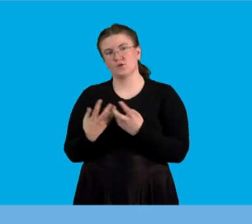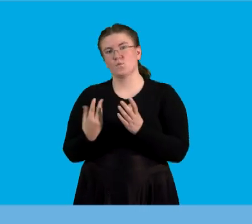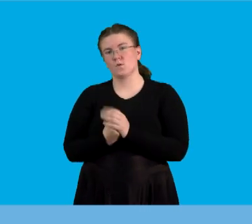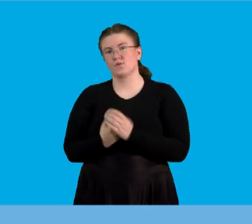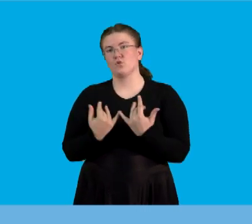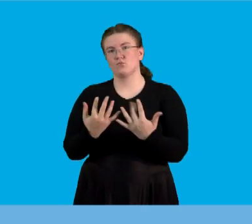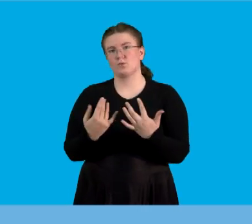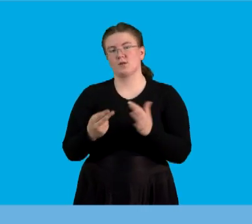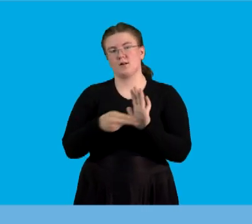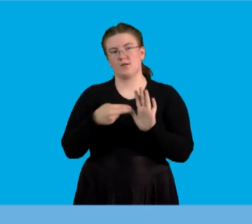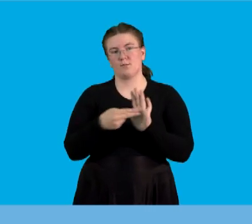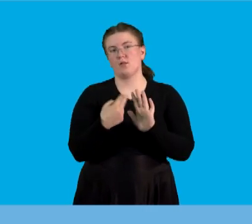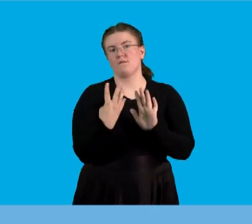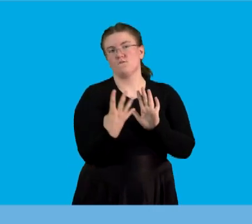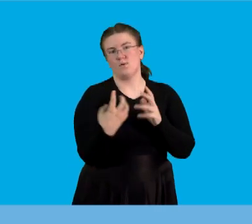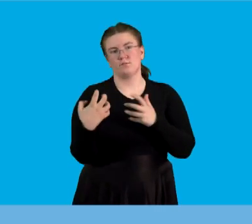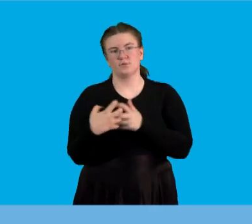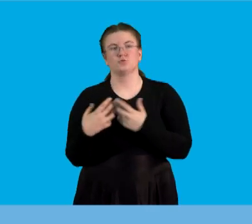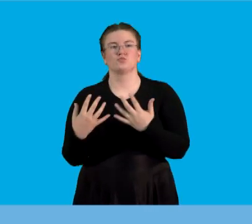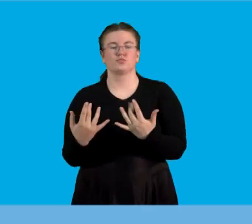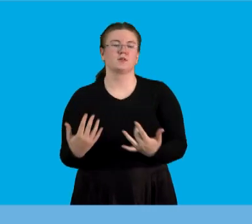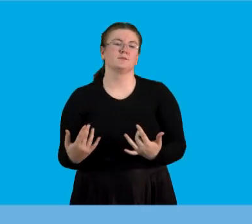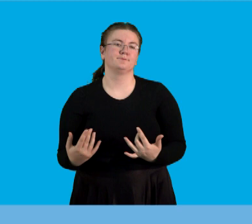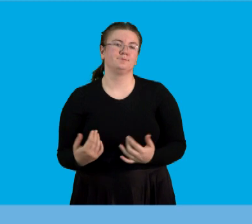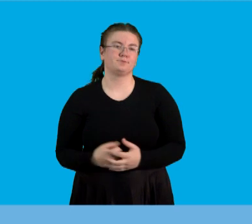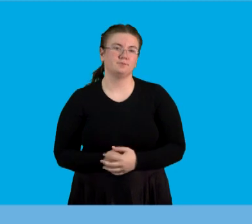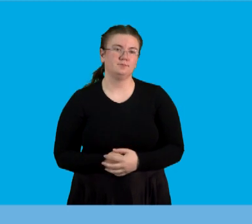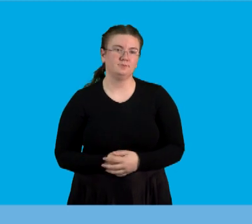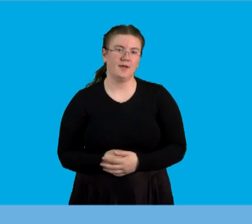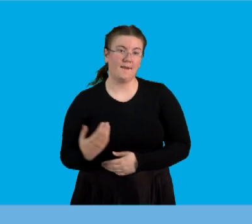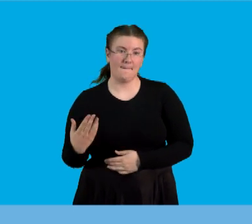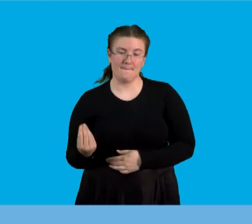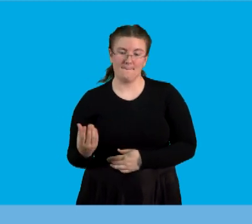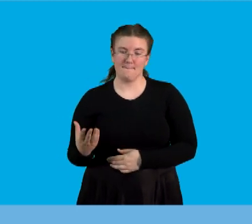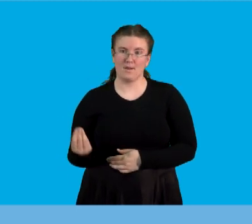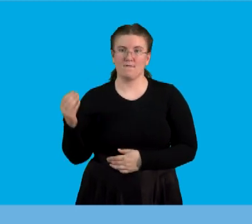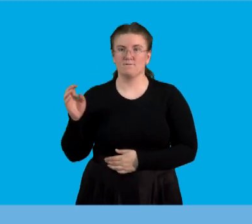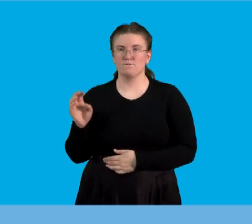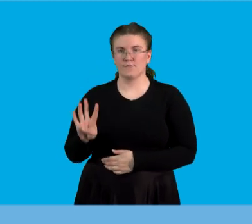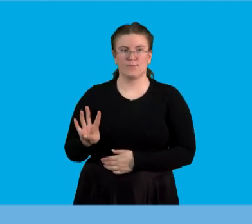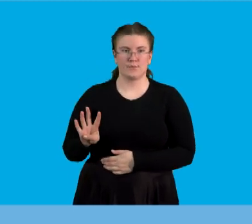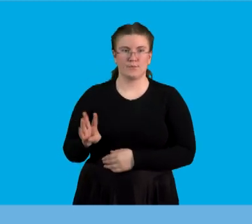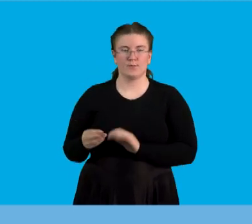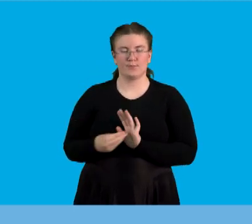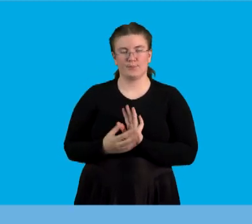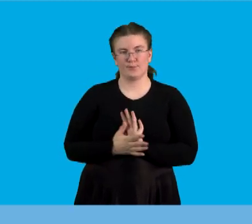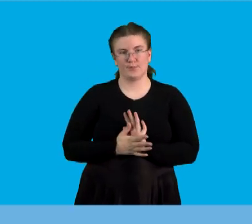4, corresponds with green, being the color of grass. So that is going to be number